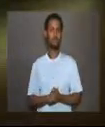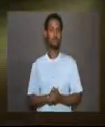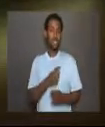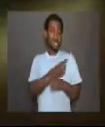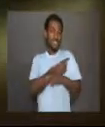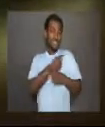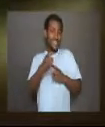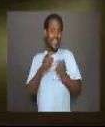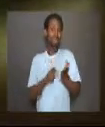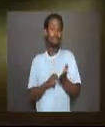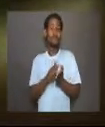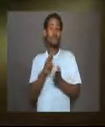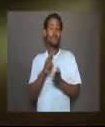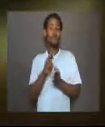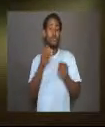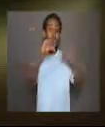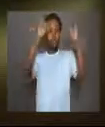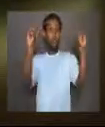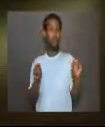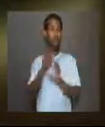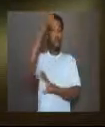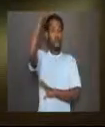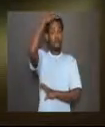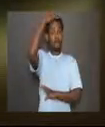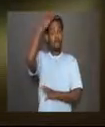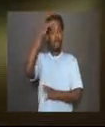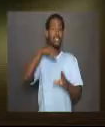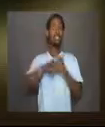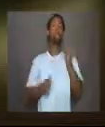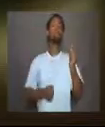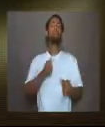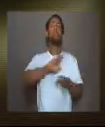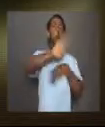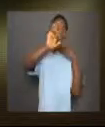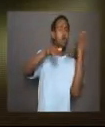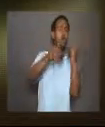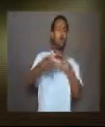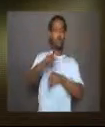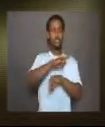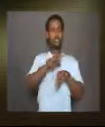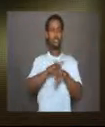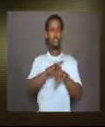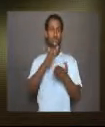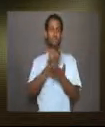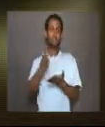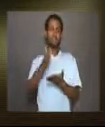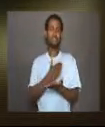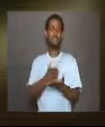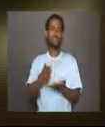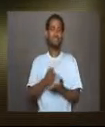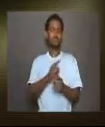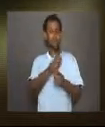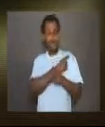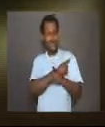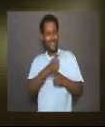Direct democracy is a form of government in which all citizens participate